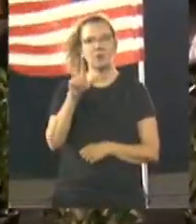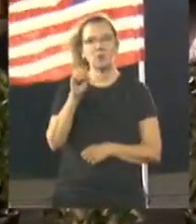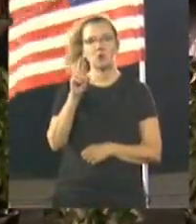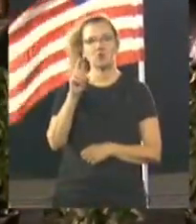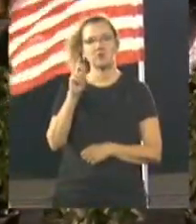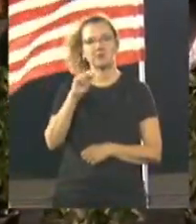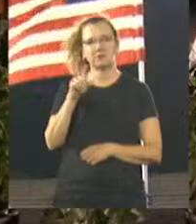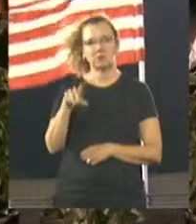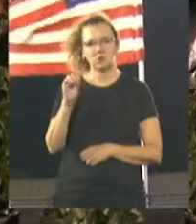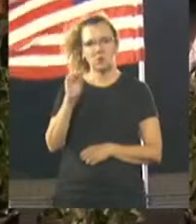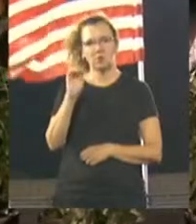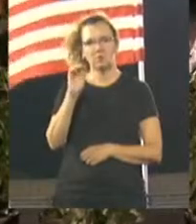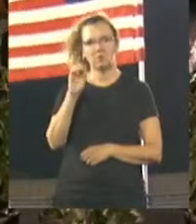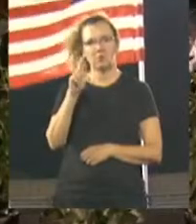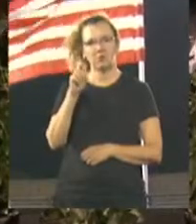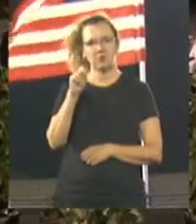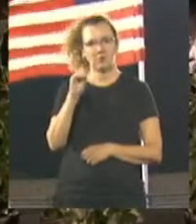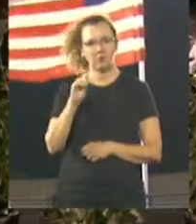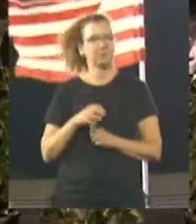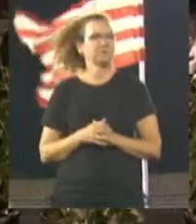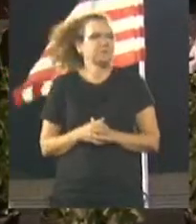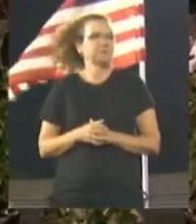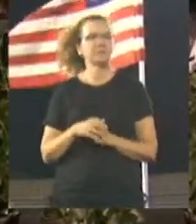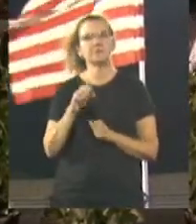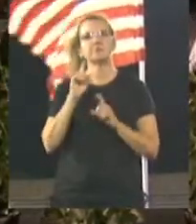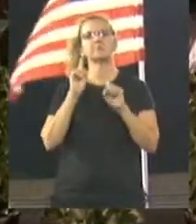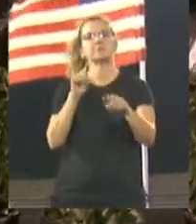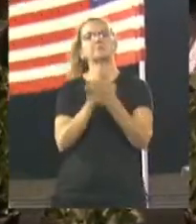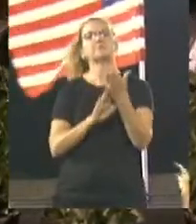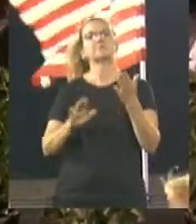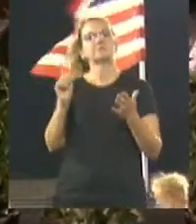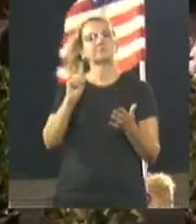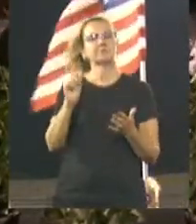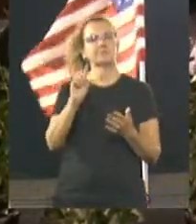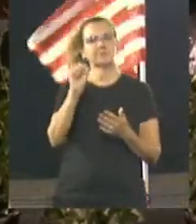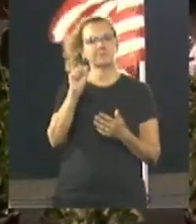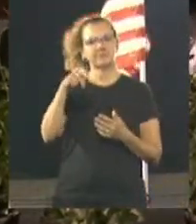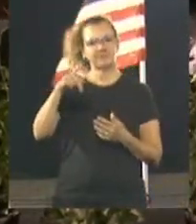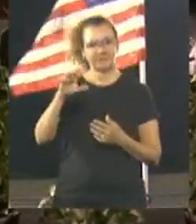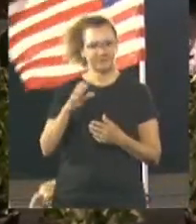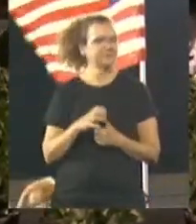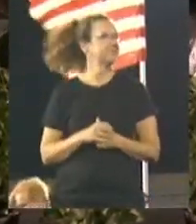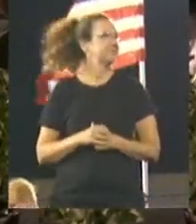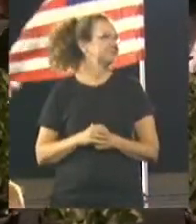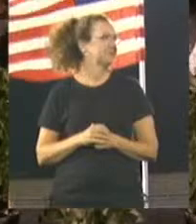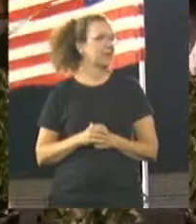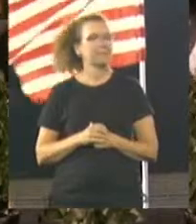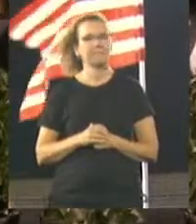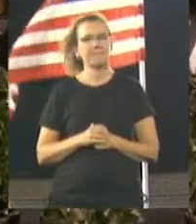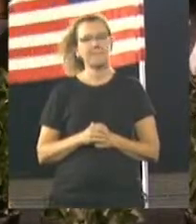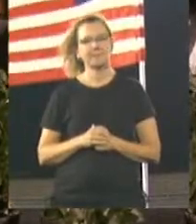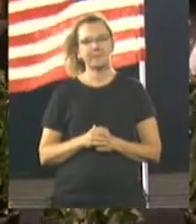Lorenzo Moreno will be attending St. Philip's College.